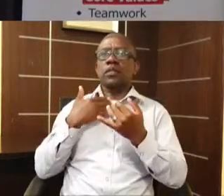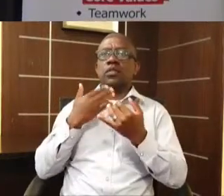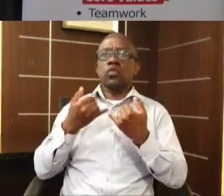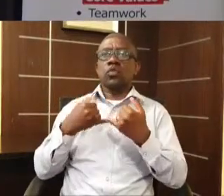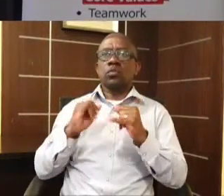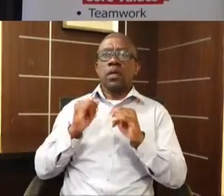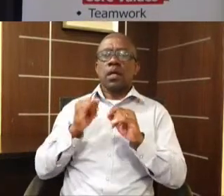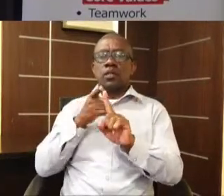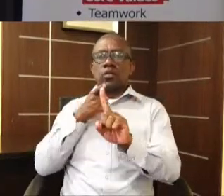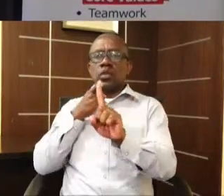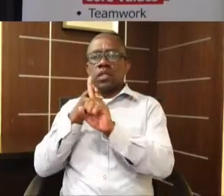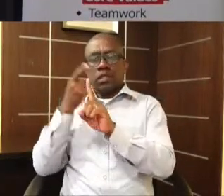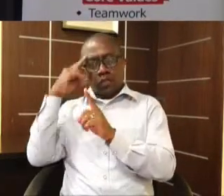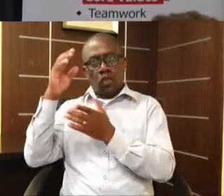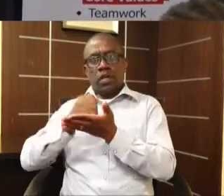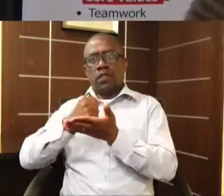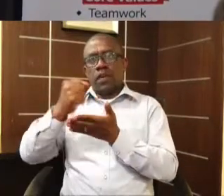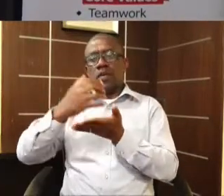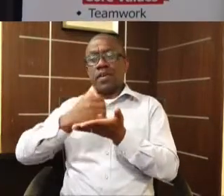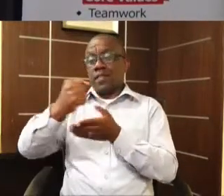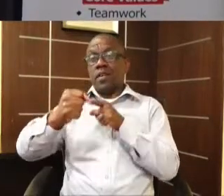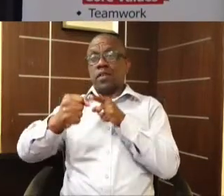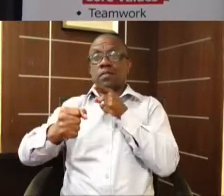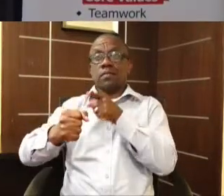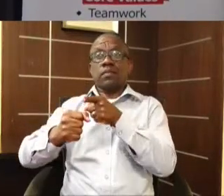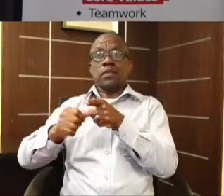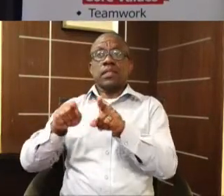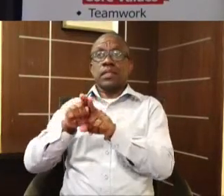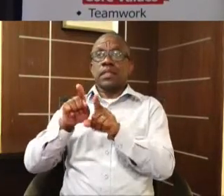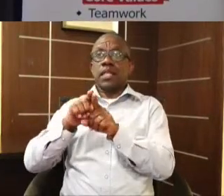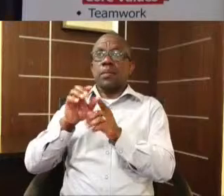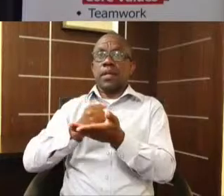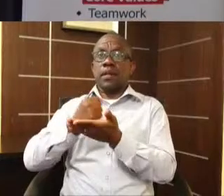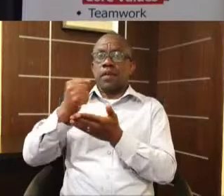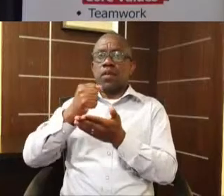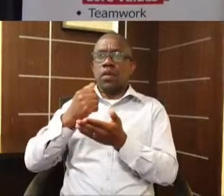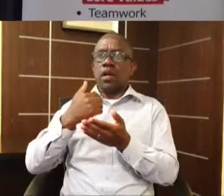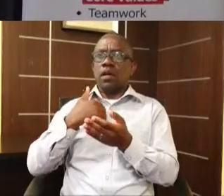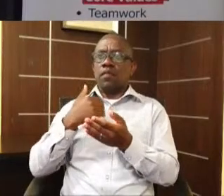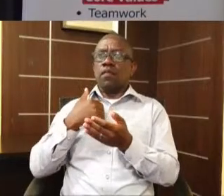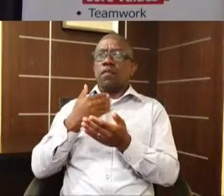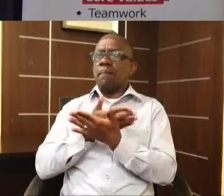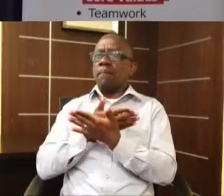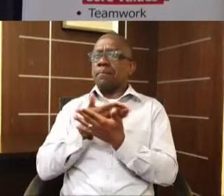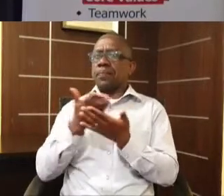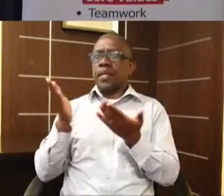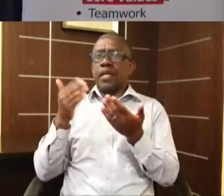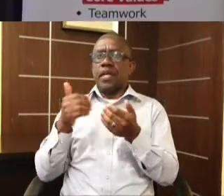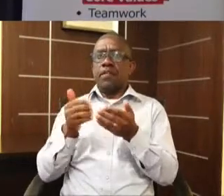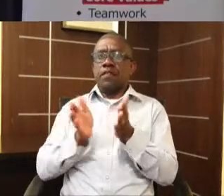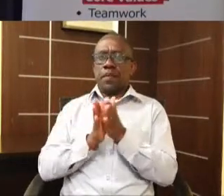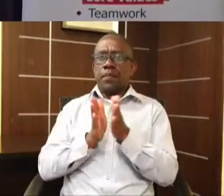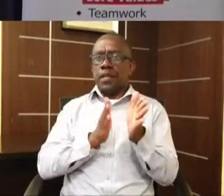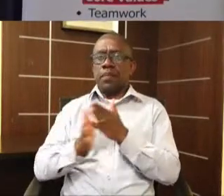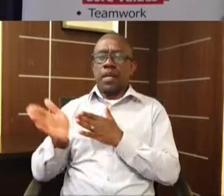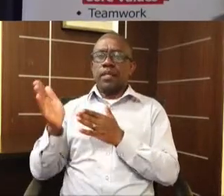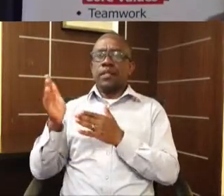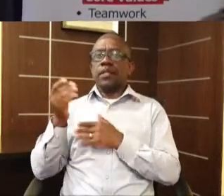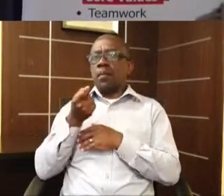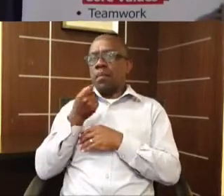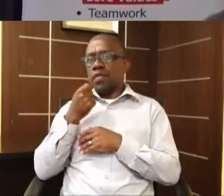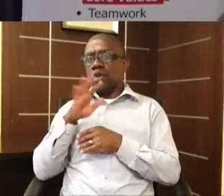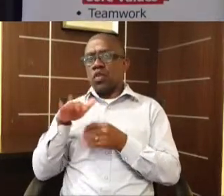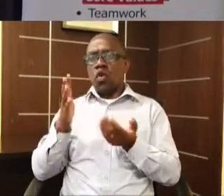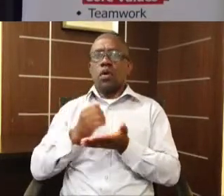and for these referrals, did they take any family planning method, or it was just